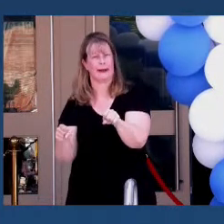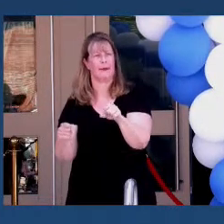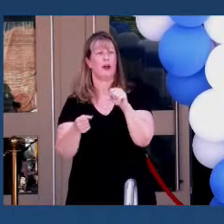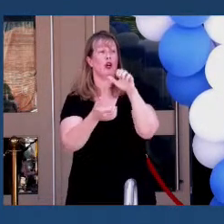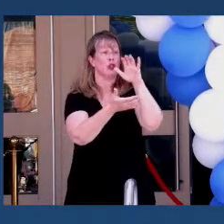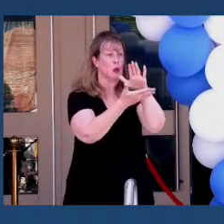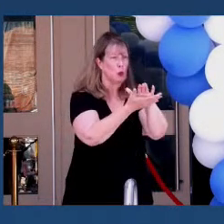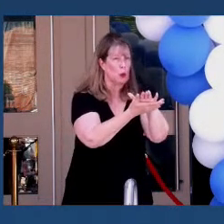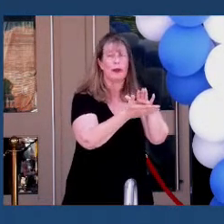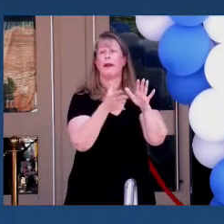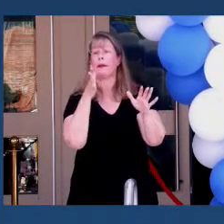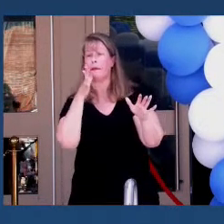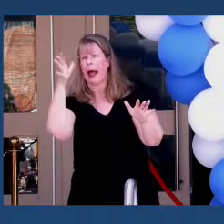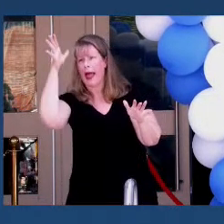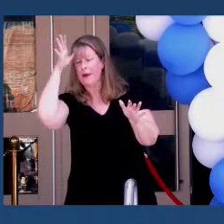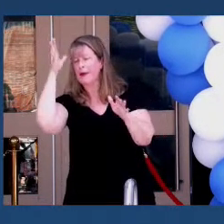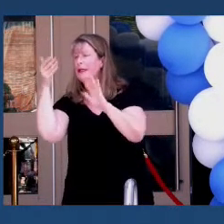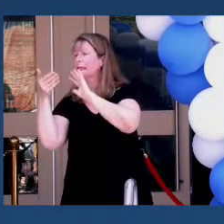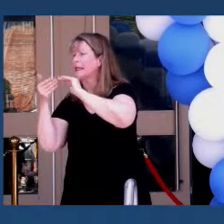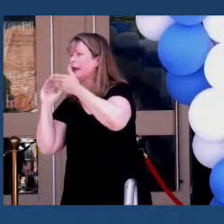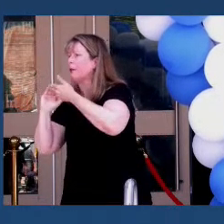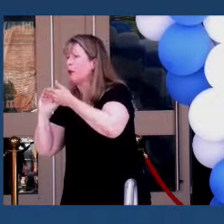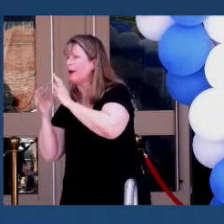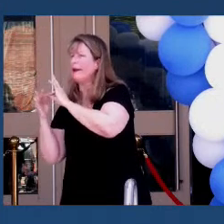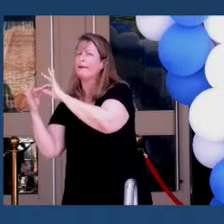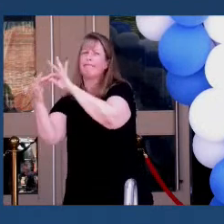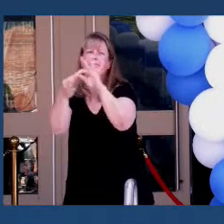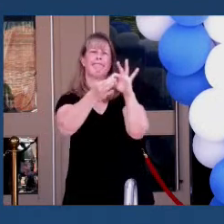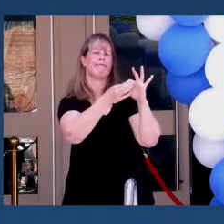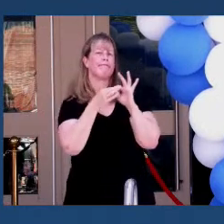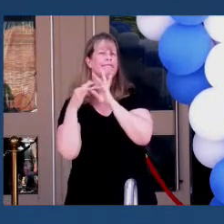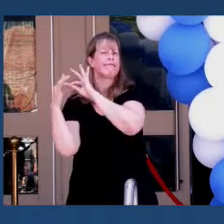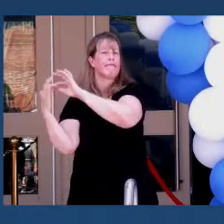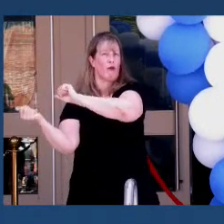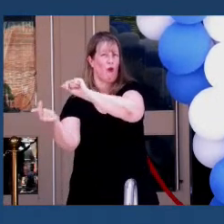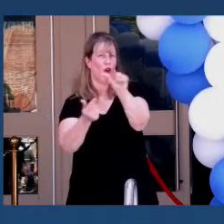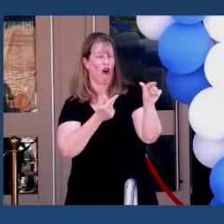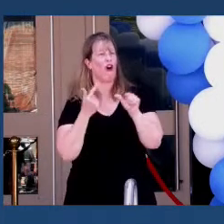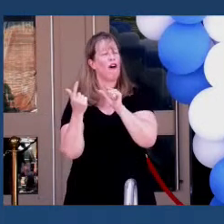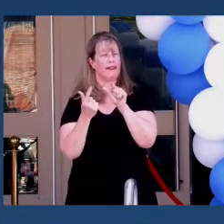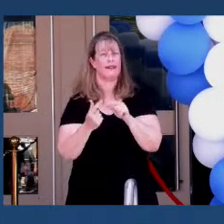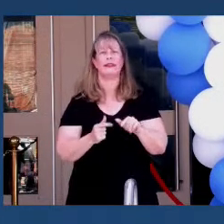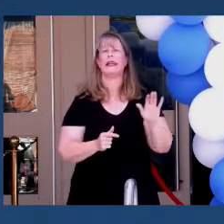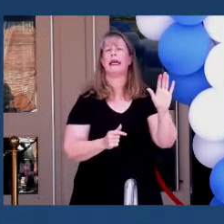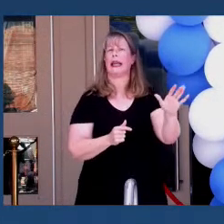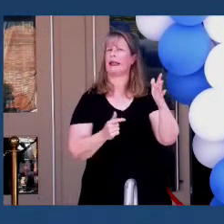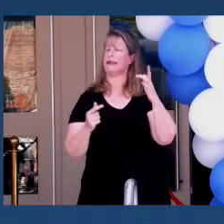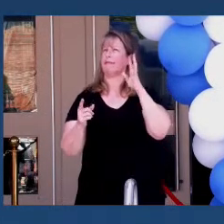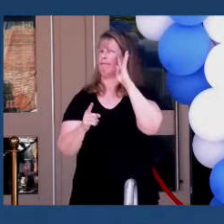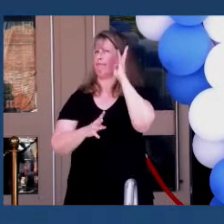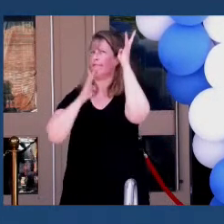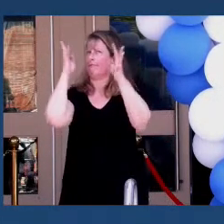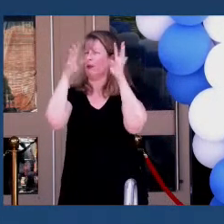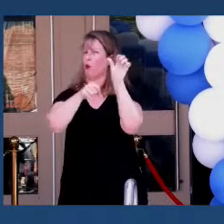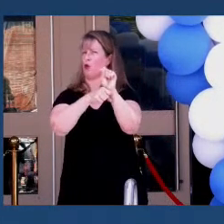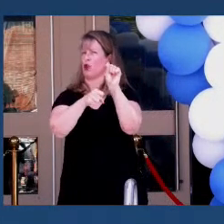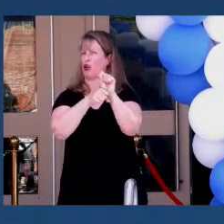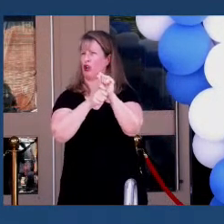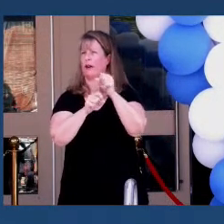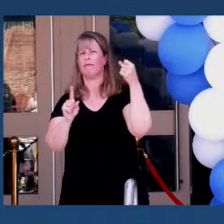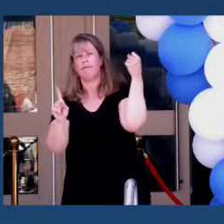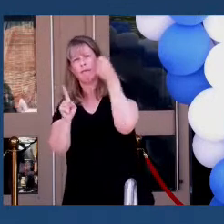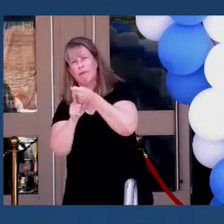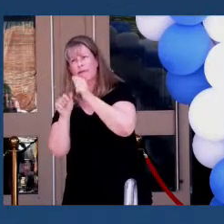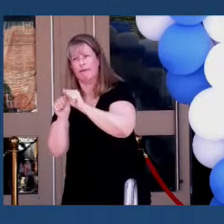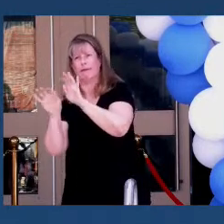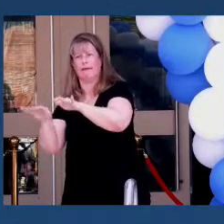to parents, community organizations, and social services. His pioneering work literally changed our